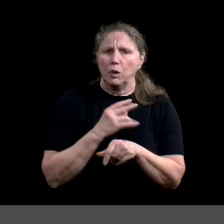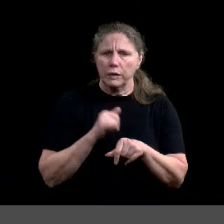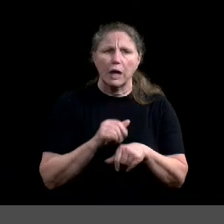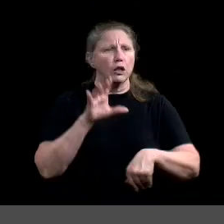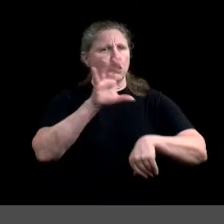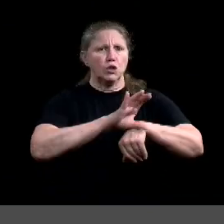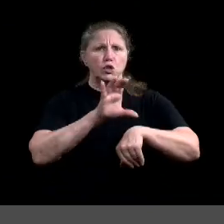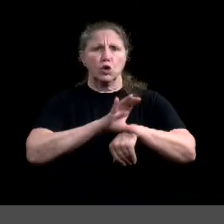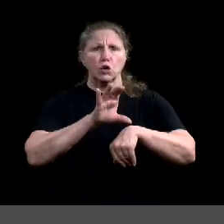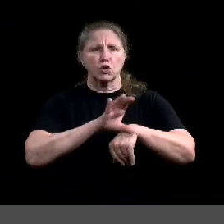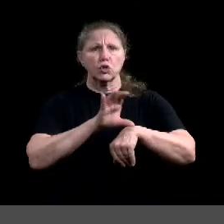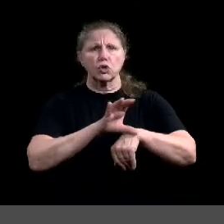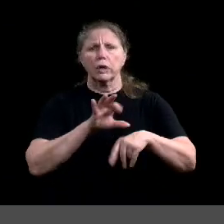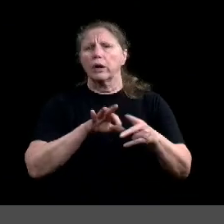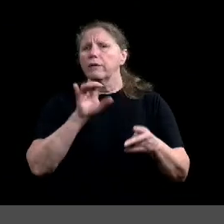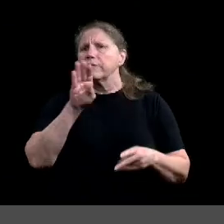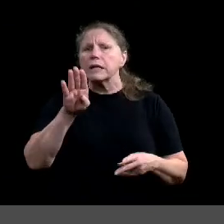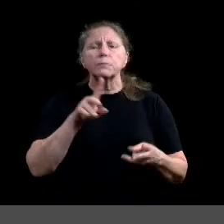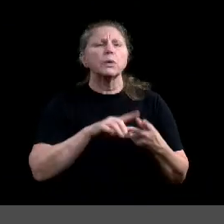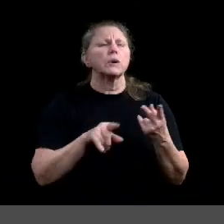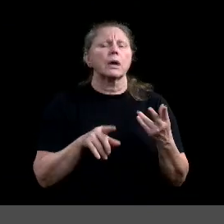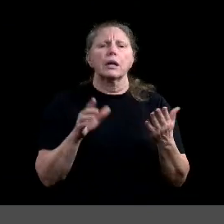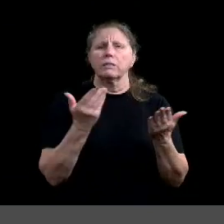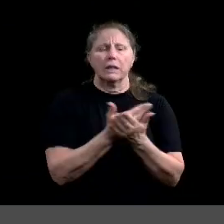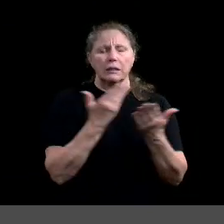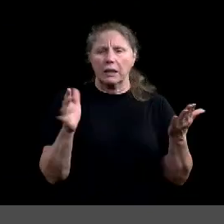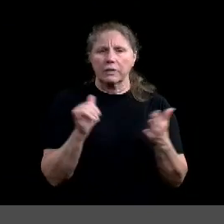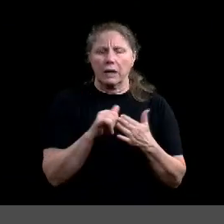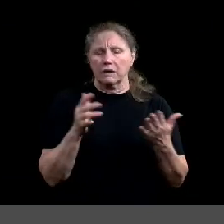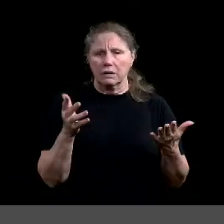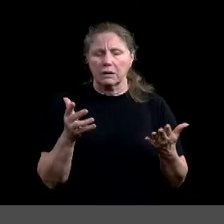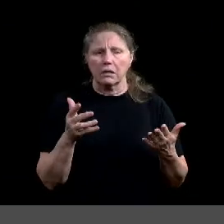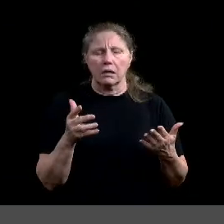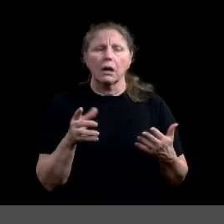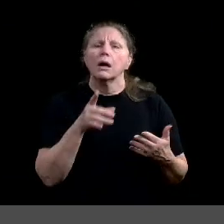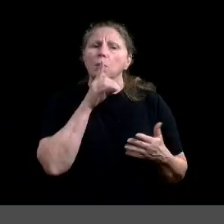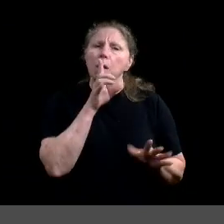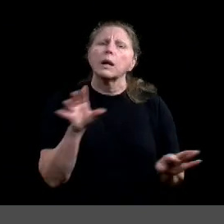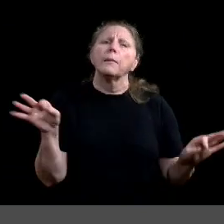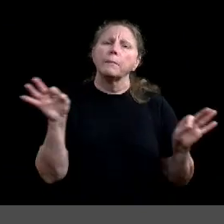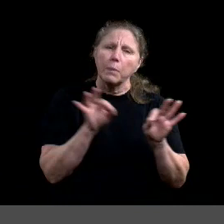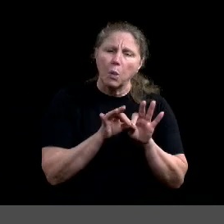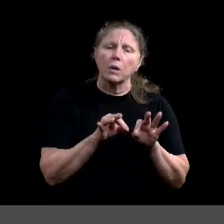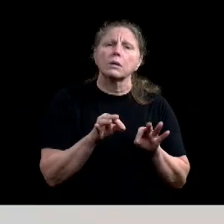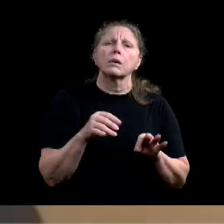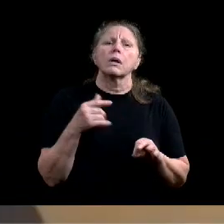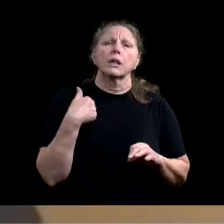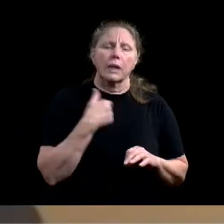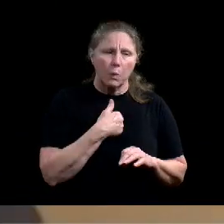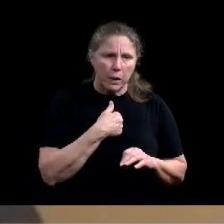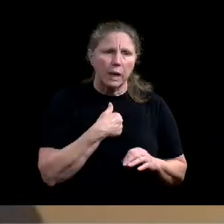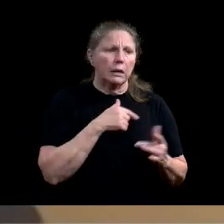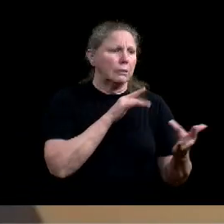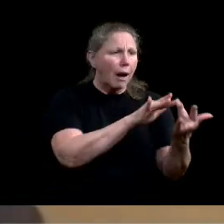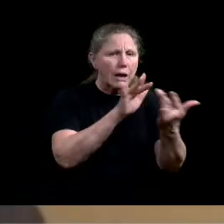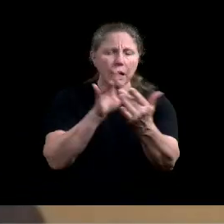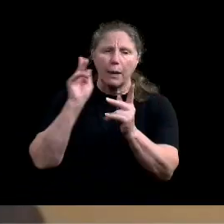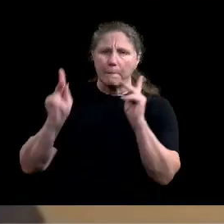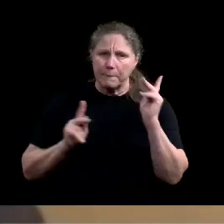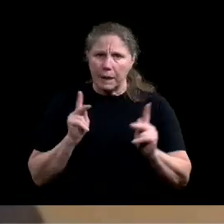things. It's really important that we stay connected with each other. You need to hear from your friends and family, and they need to hear from